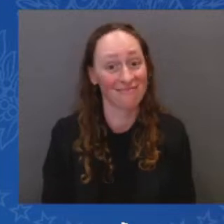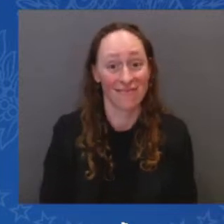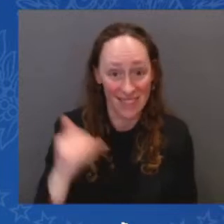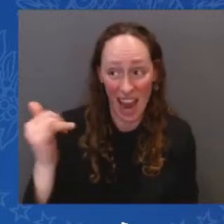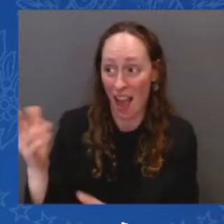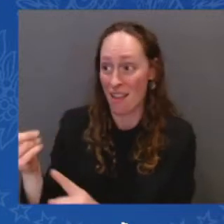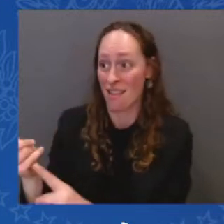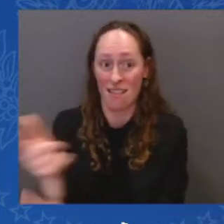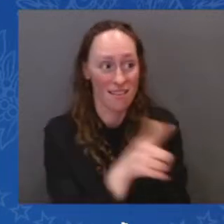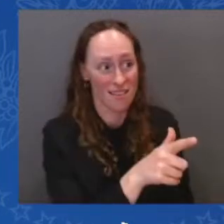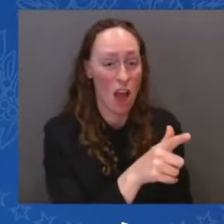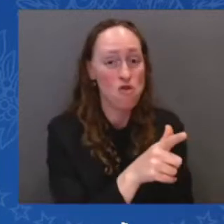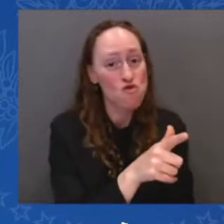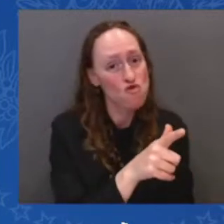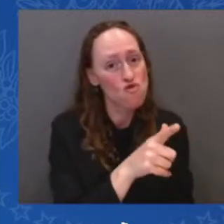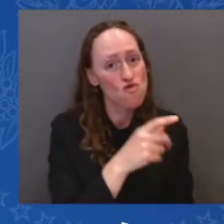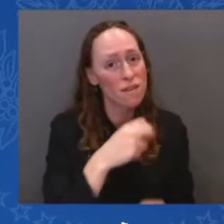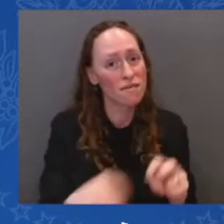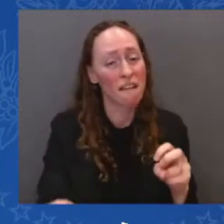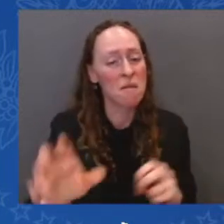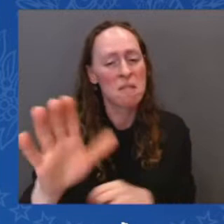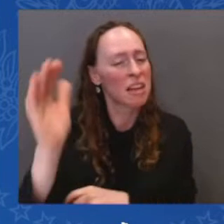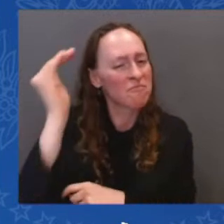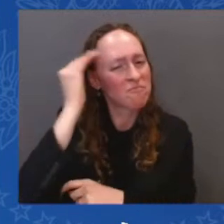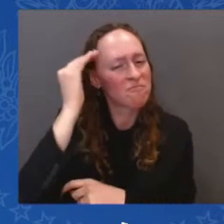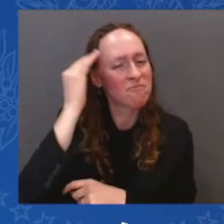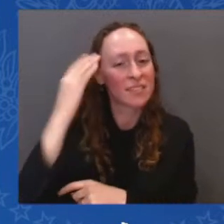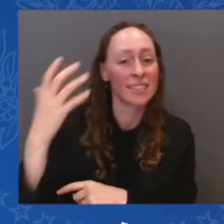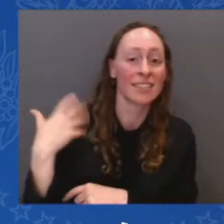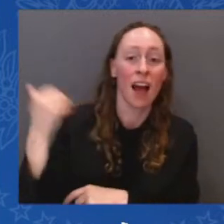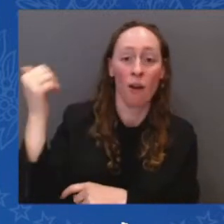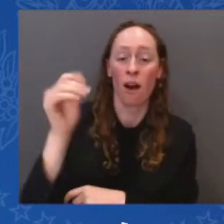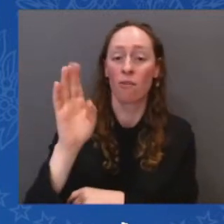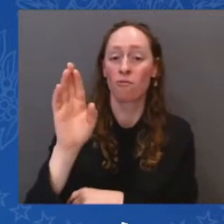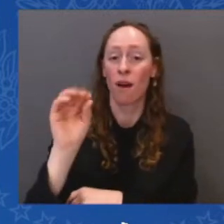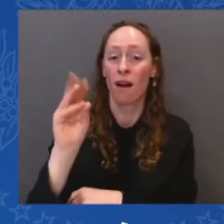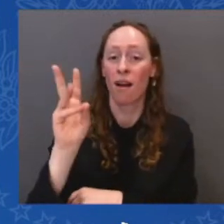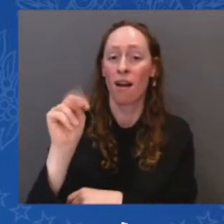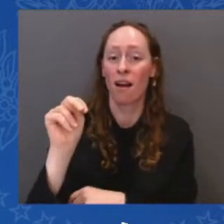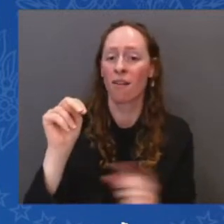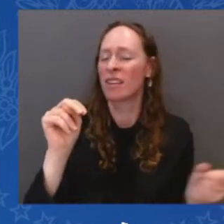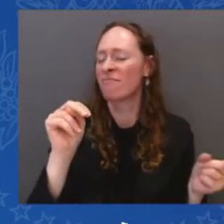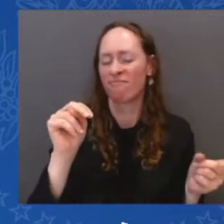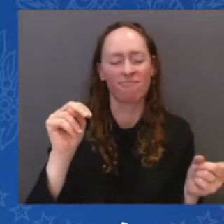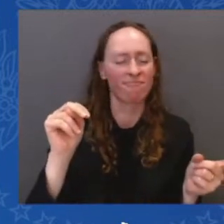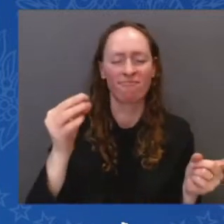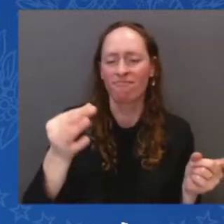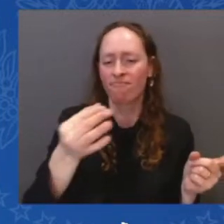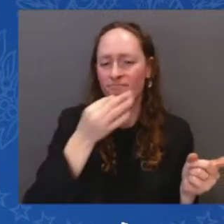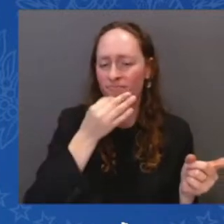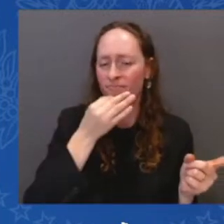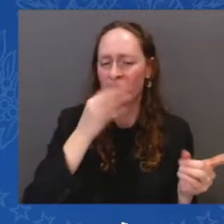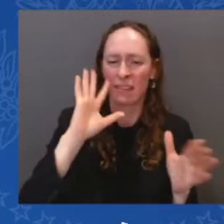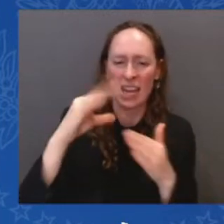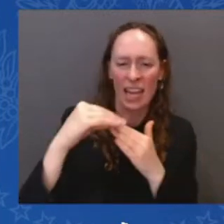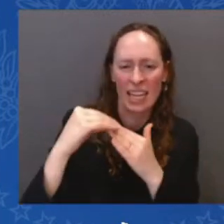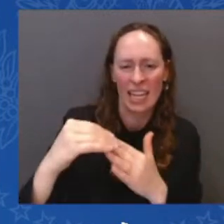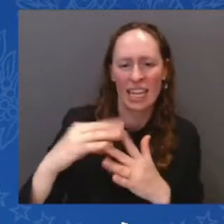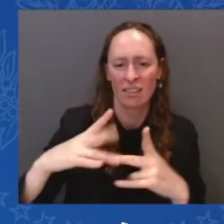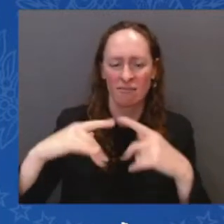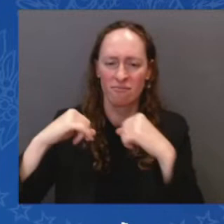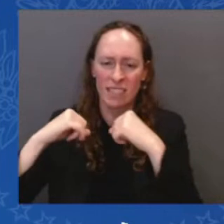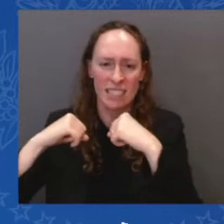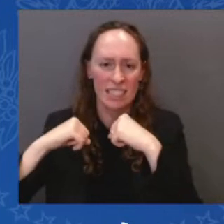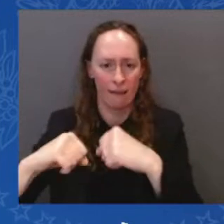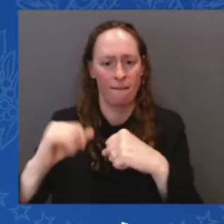He will guide our brave troops without fail and defend our democracy without flinching. And I'm